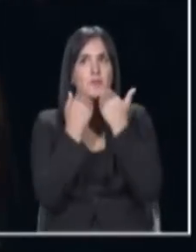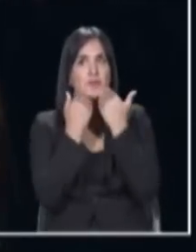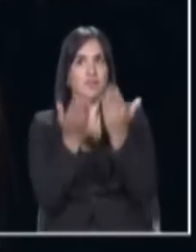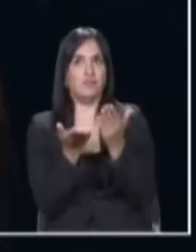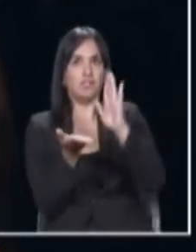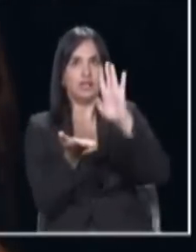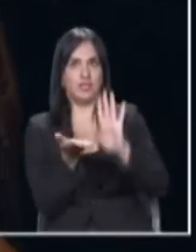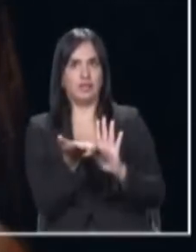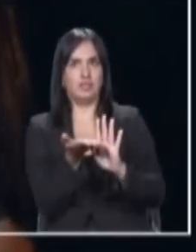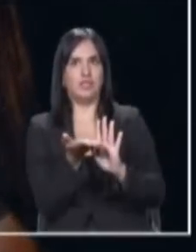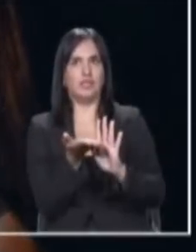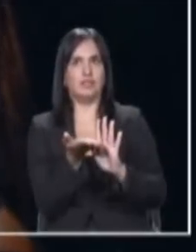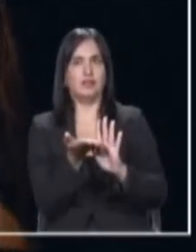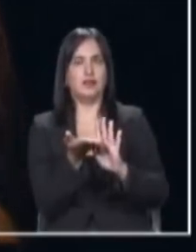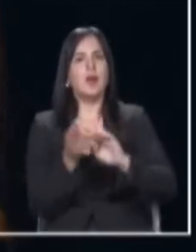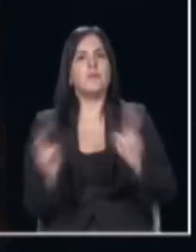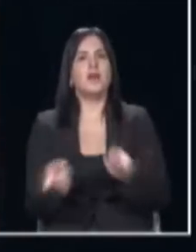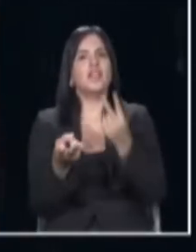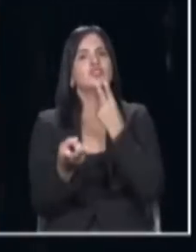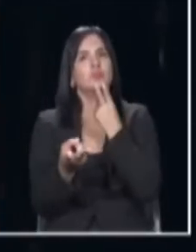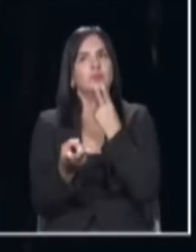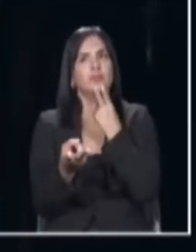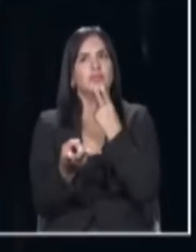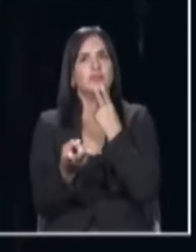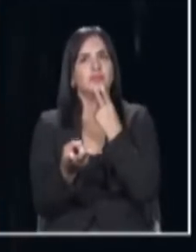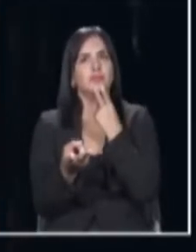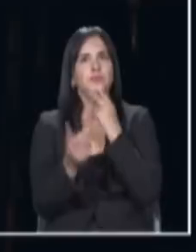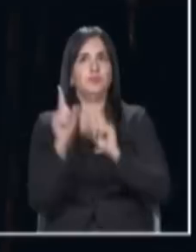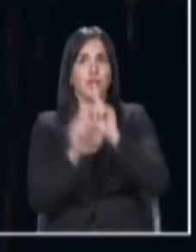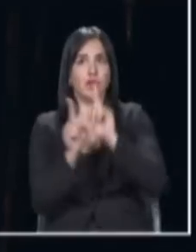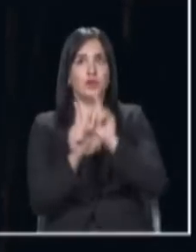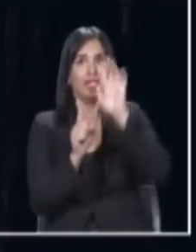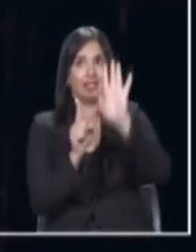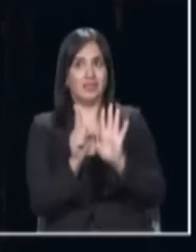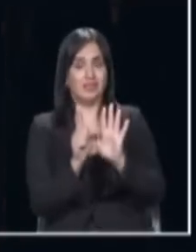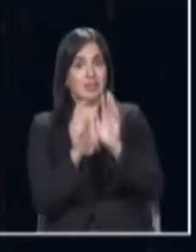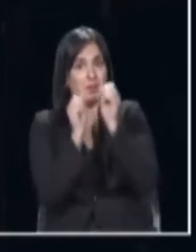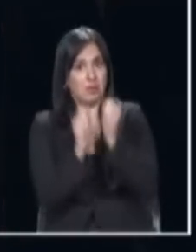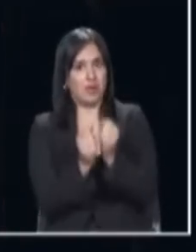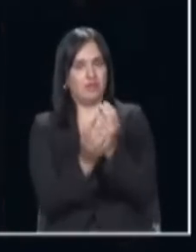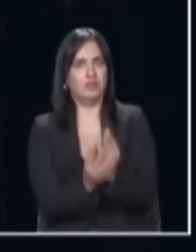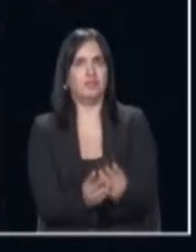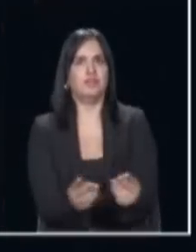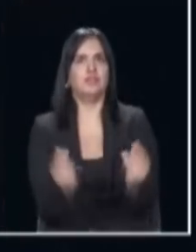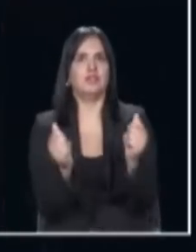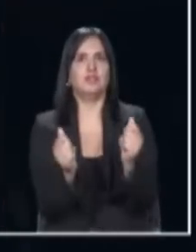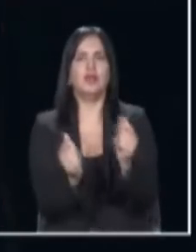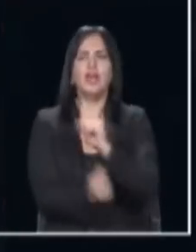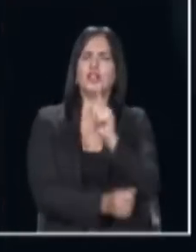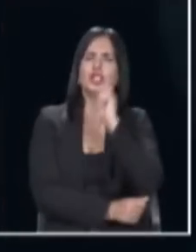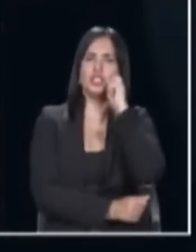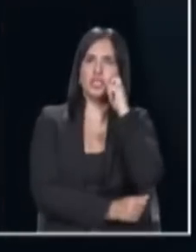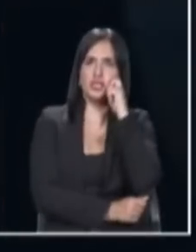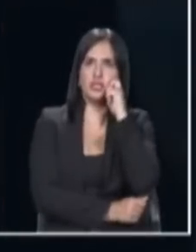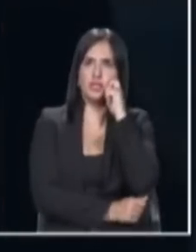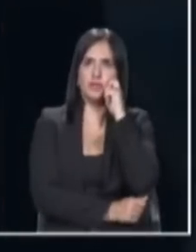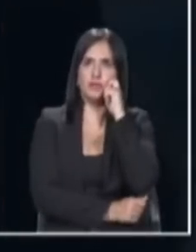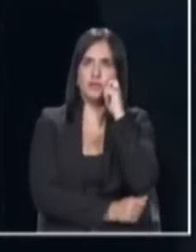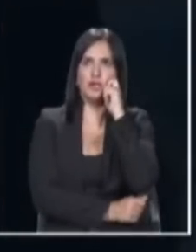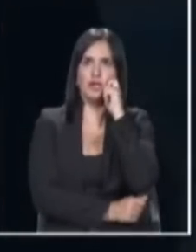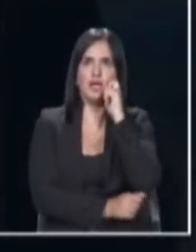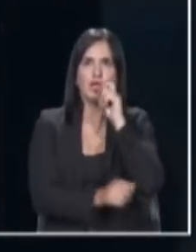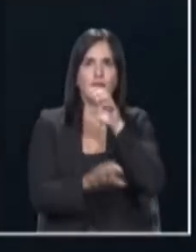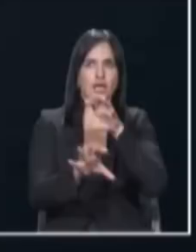advantageous for survival in reproduction while some traits may be lost this does not necessarily mean that the organism is